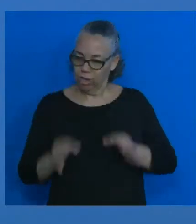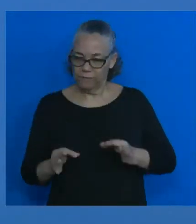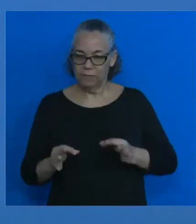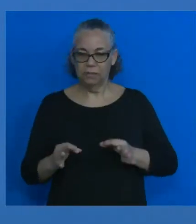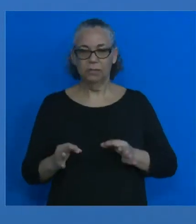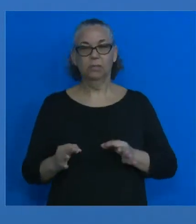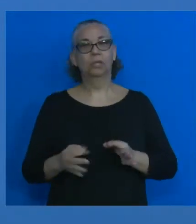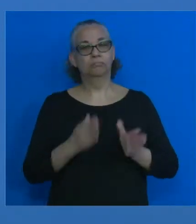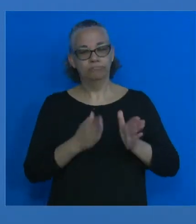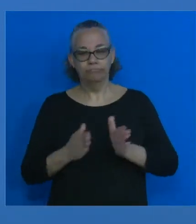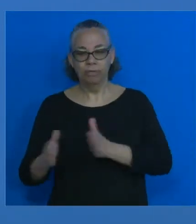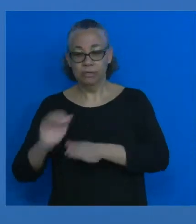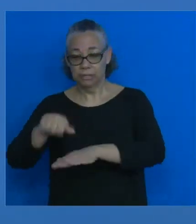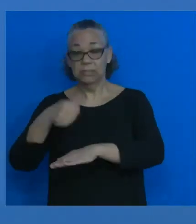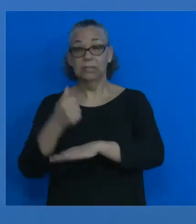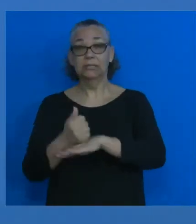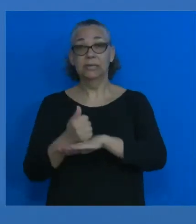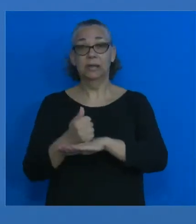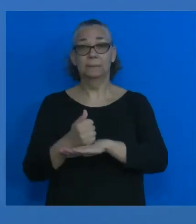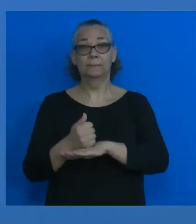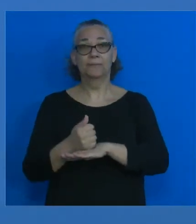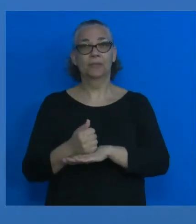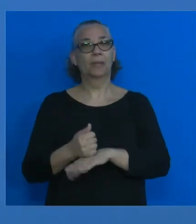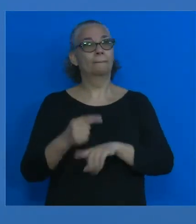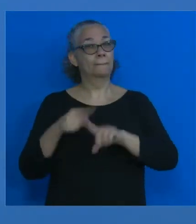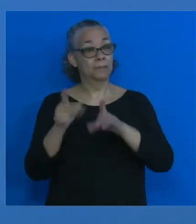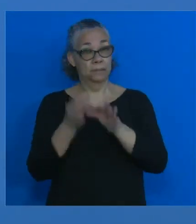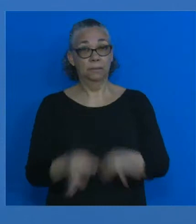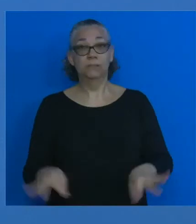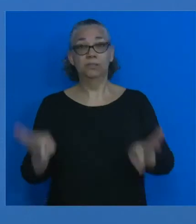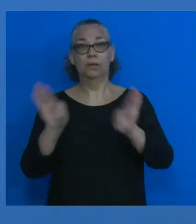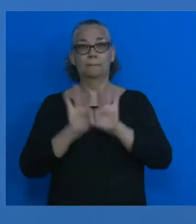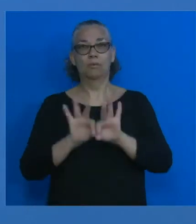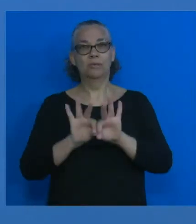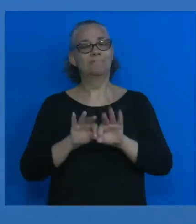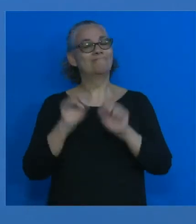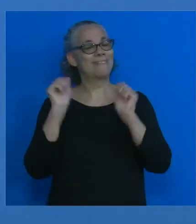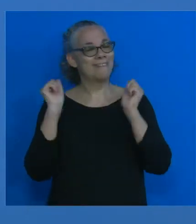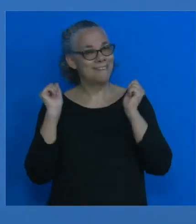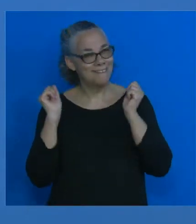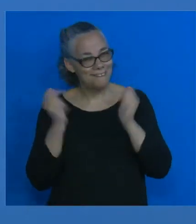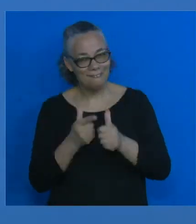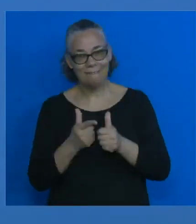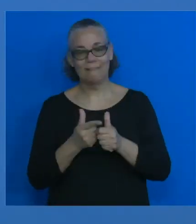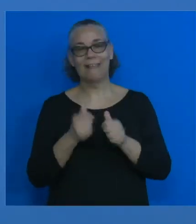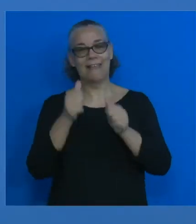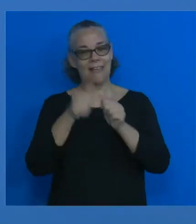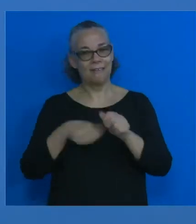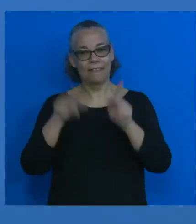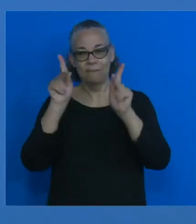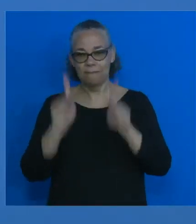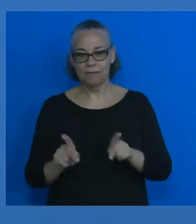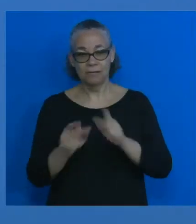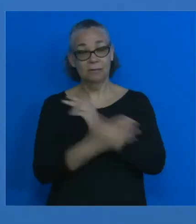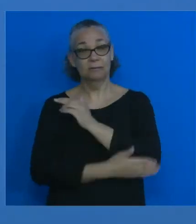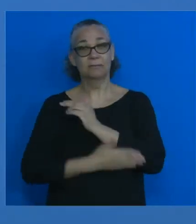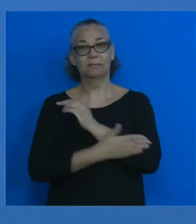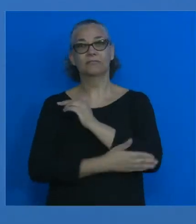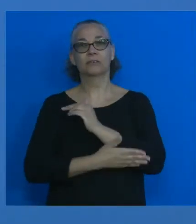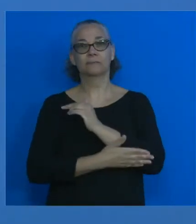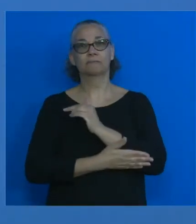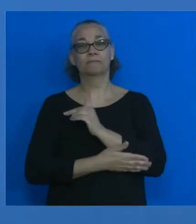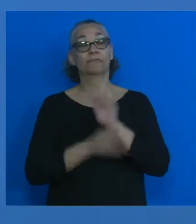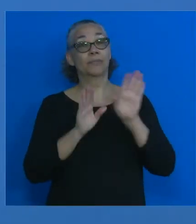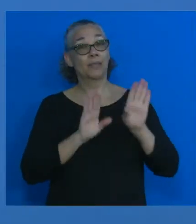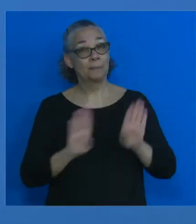put in place, but it is vital that every single person in the country